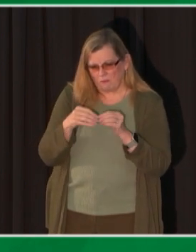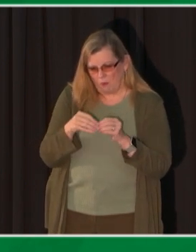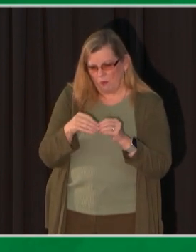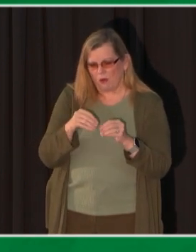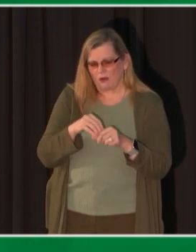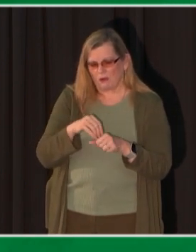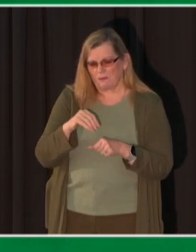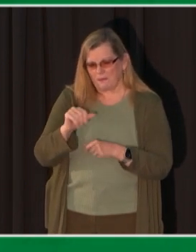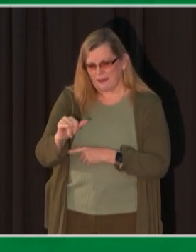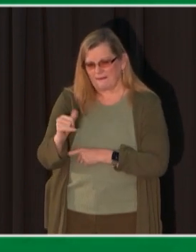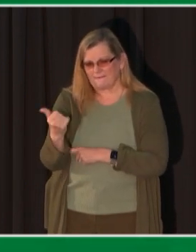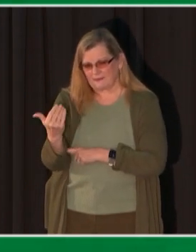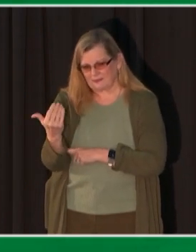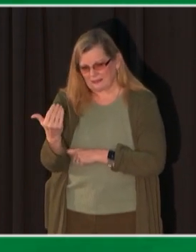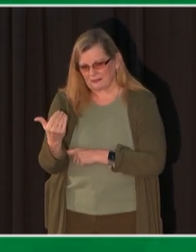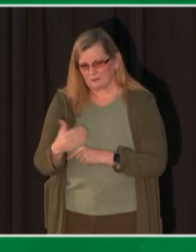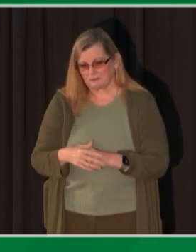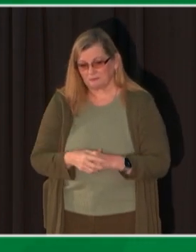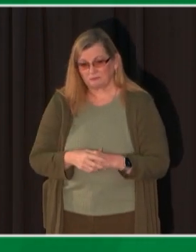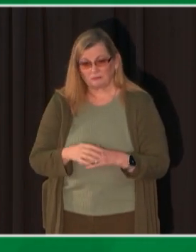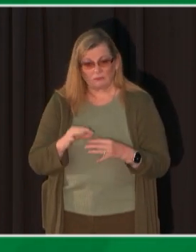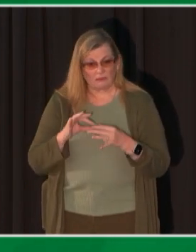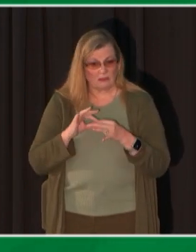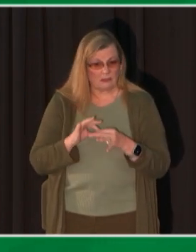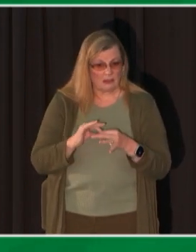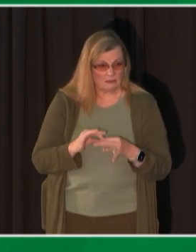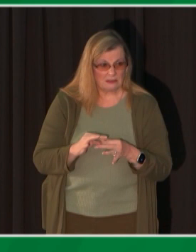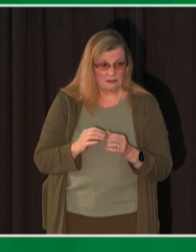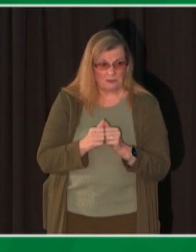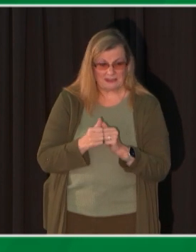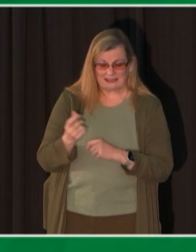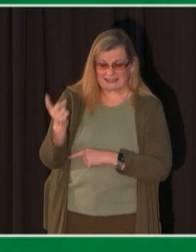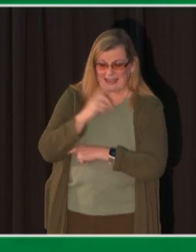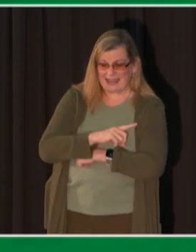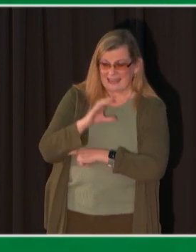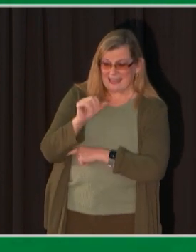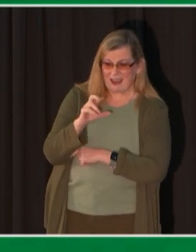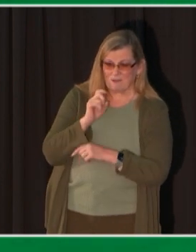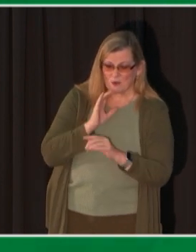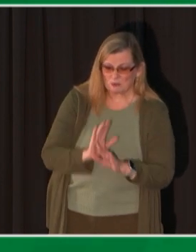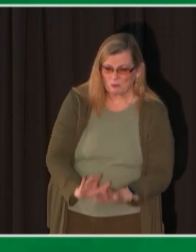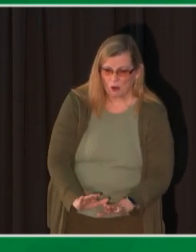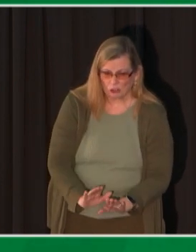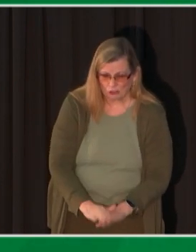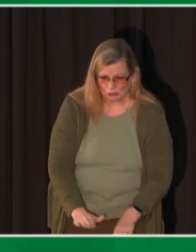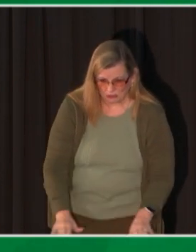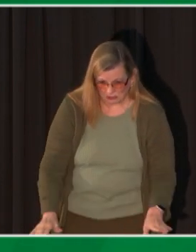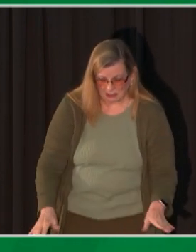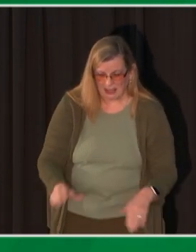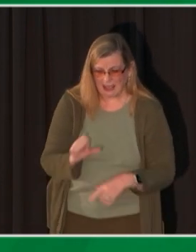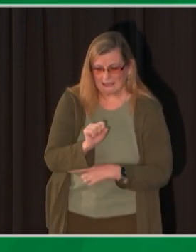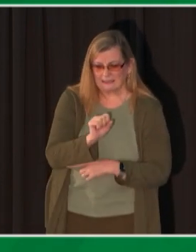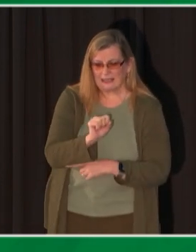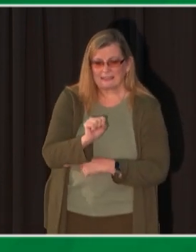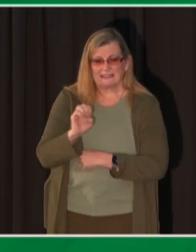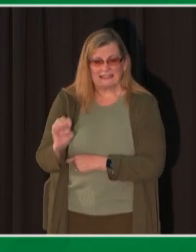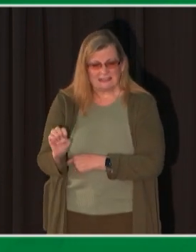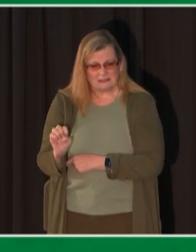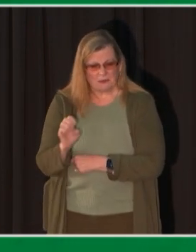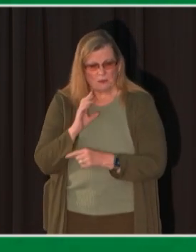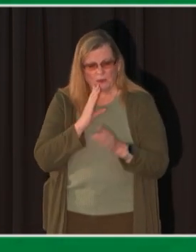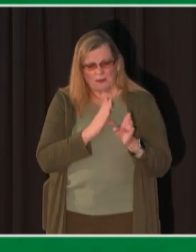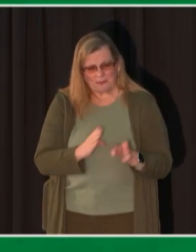it relates to daycare, OSSI continues to work on plans that will align